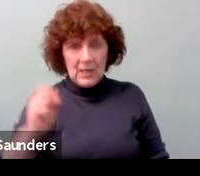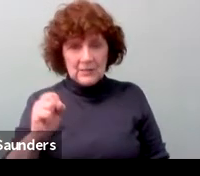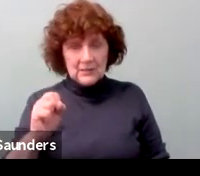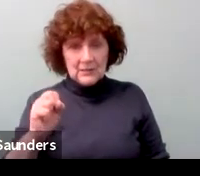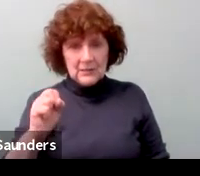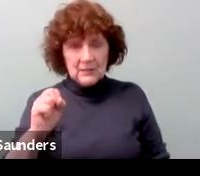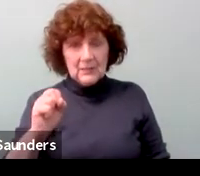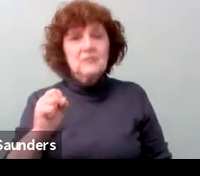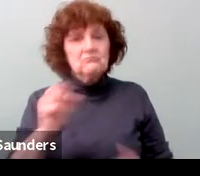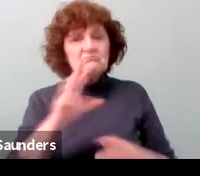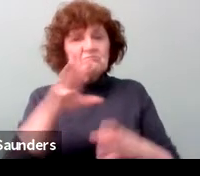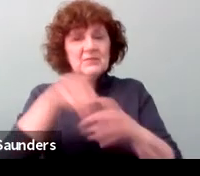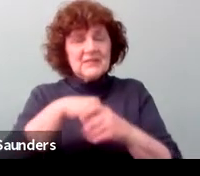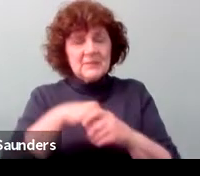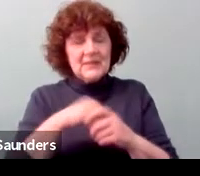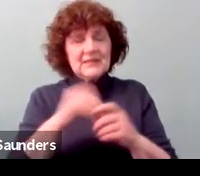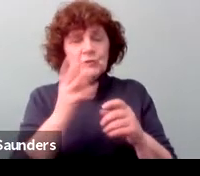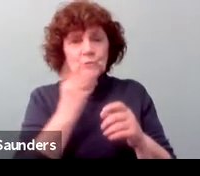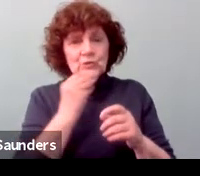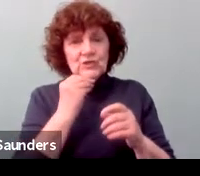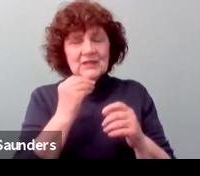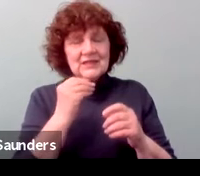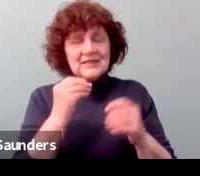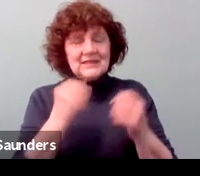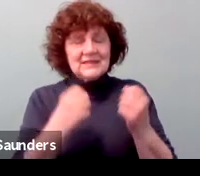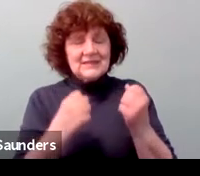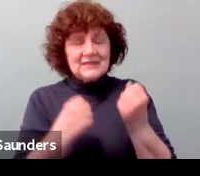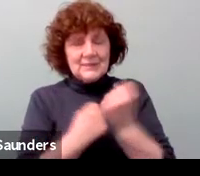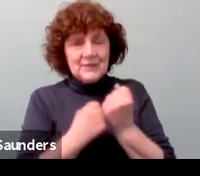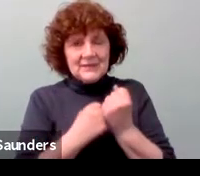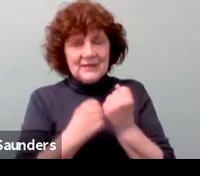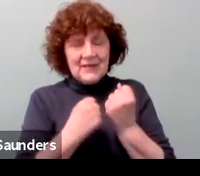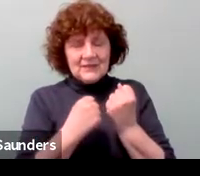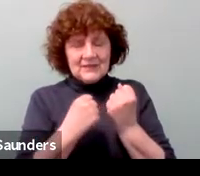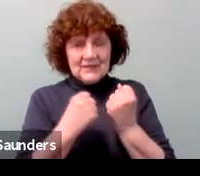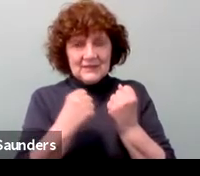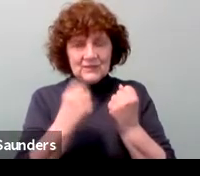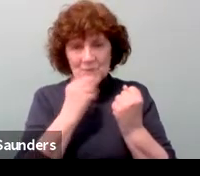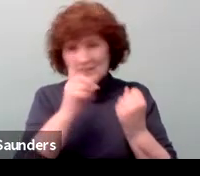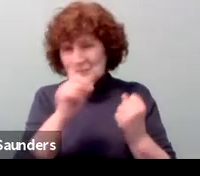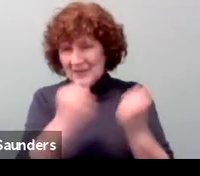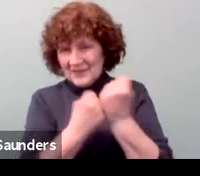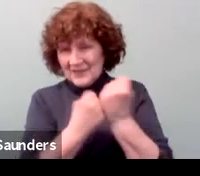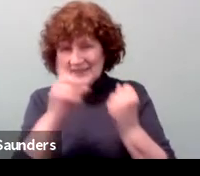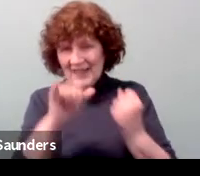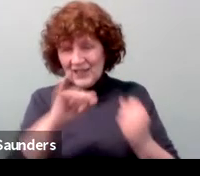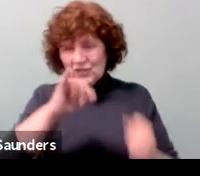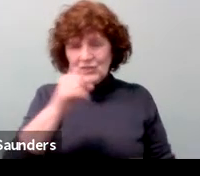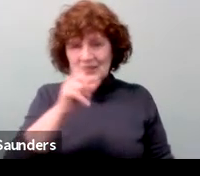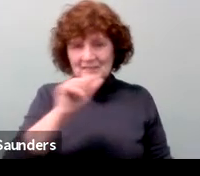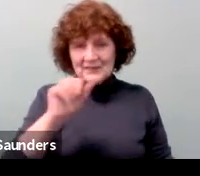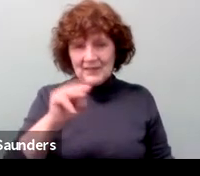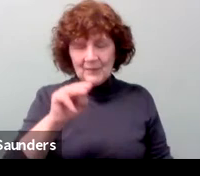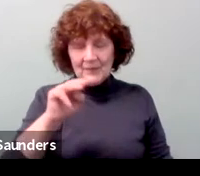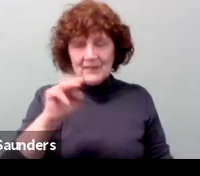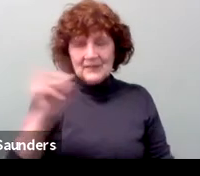in Jewish Disability Advocacy Day on Capitol Hill. While we are not able to participate in person this year, we